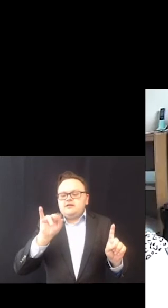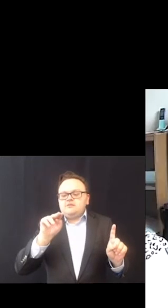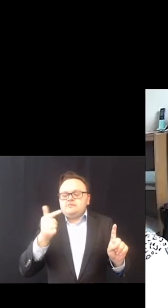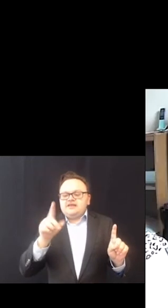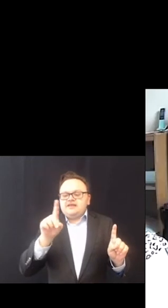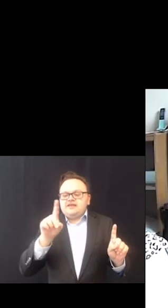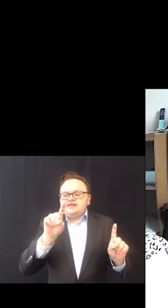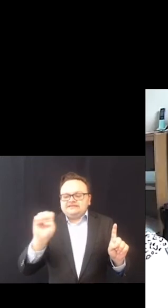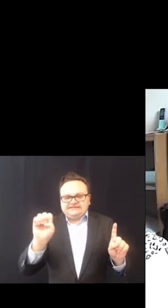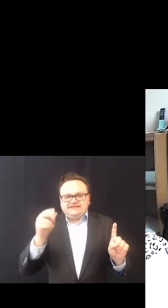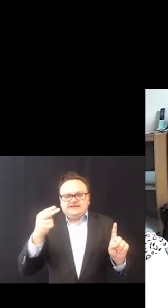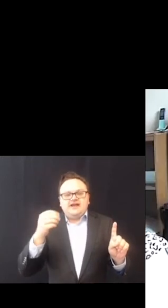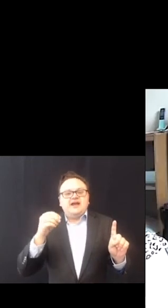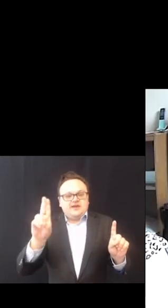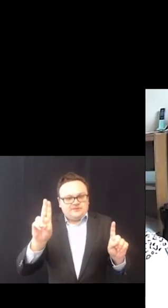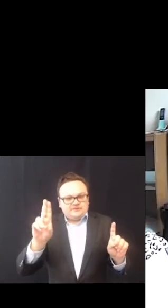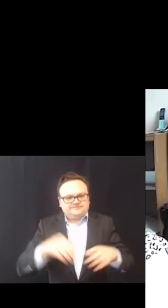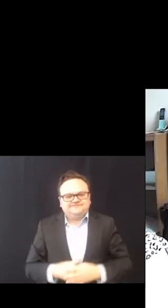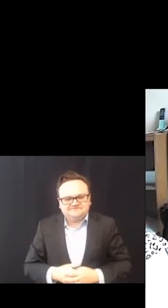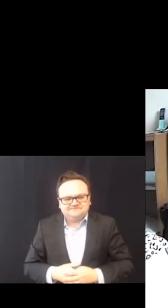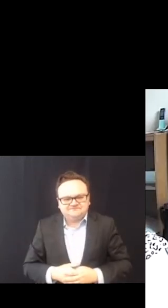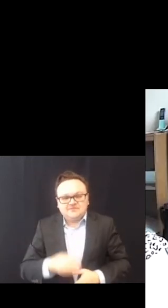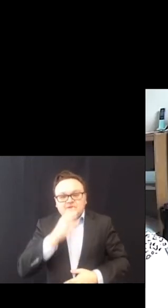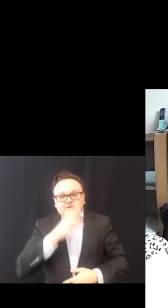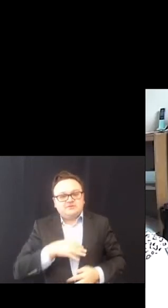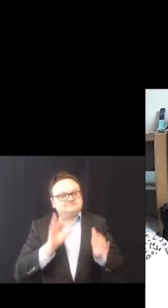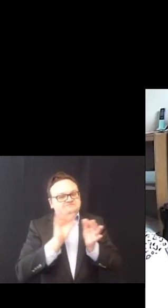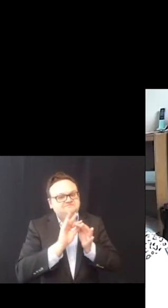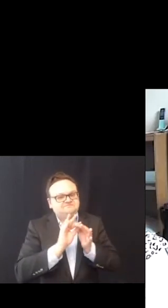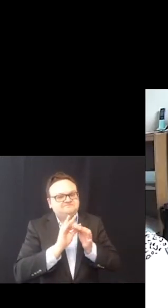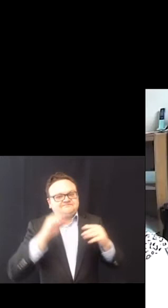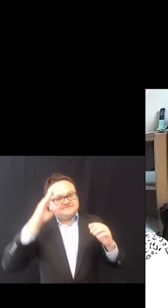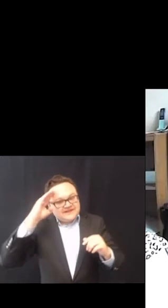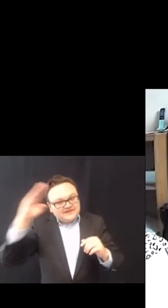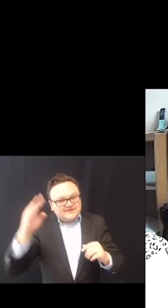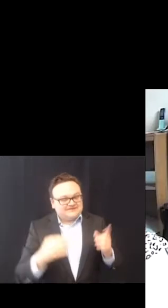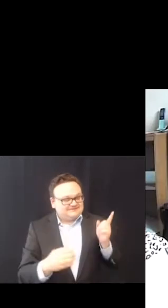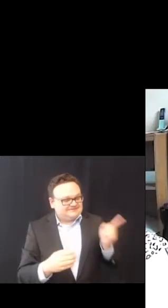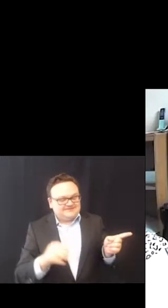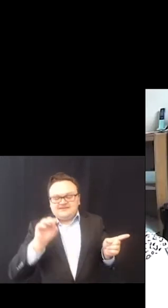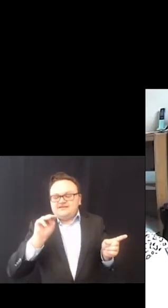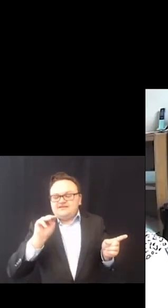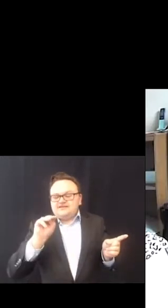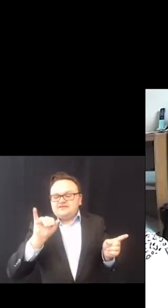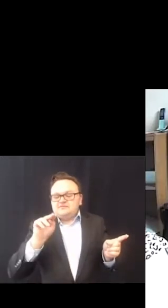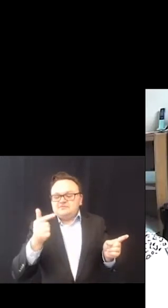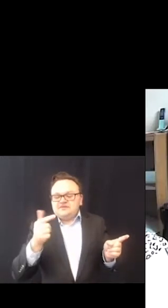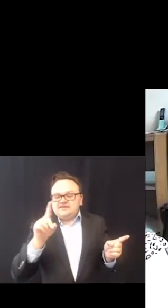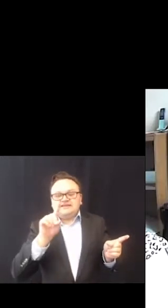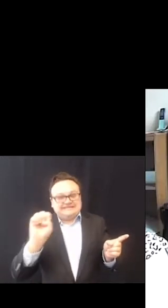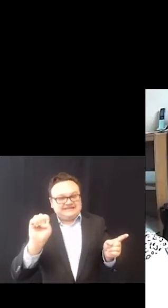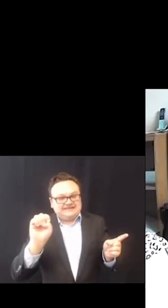Hi, everyone. I'm here with my good friend Ming-Di, and I'm going to ask him some questions so he can tell you guys a little bit